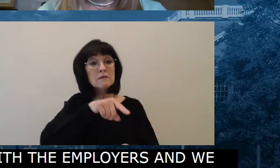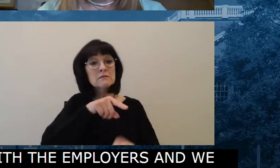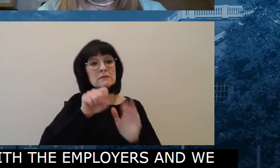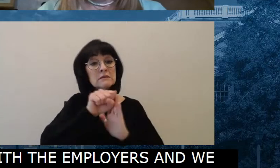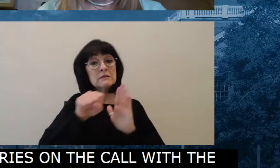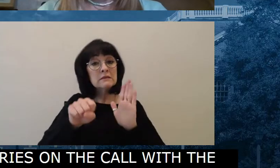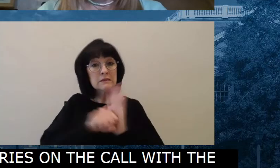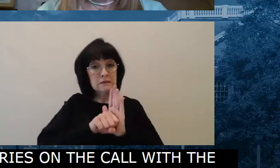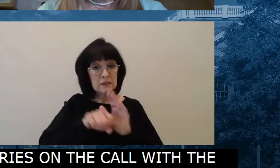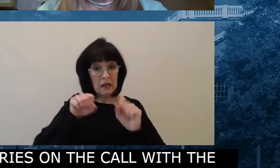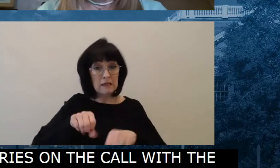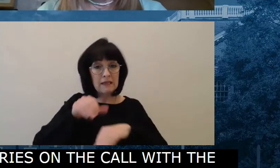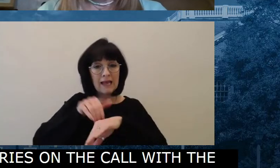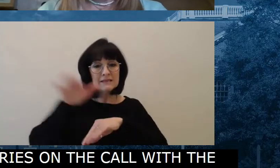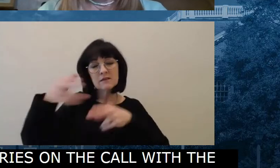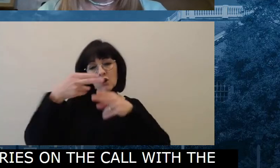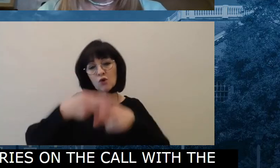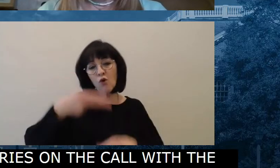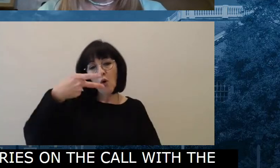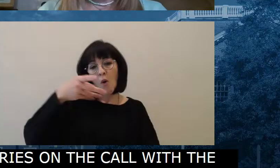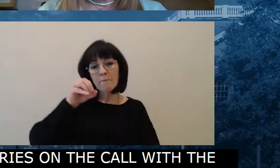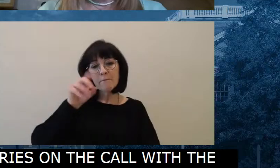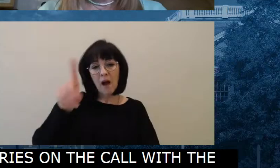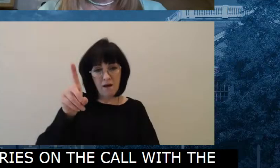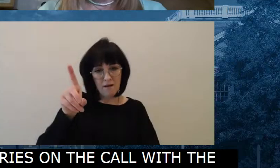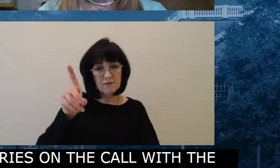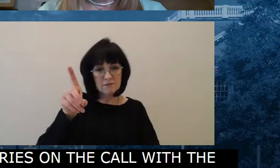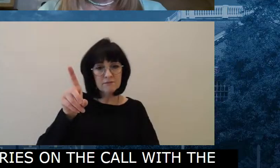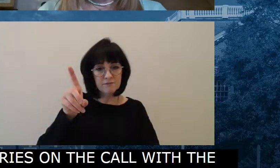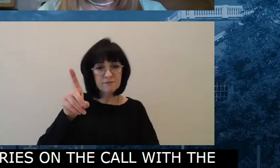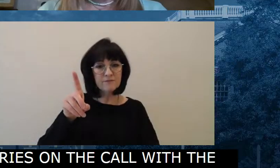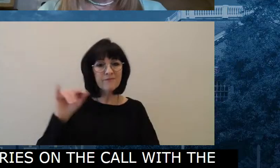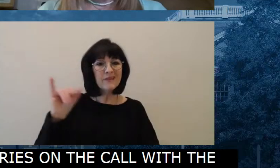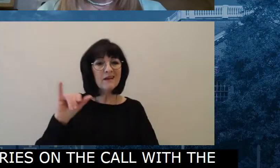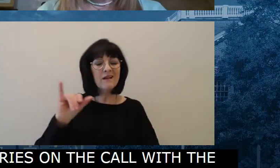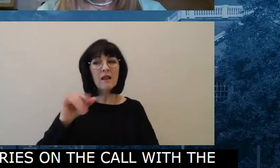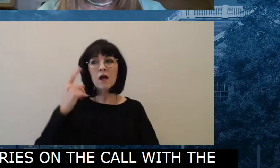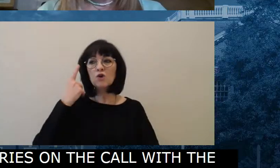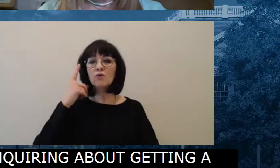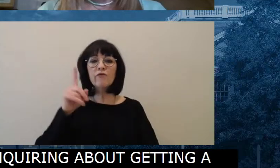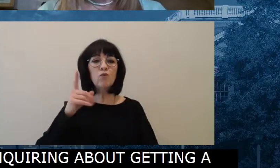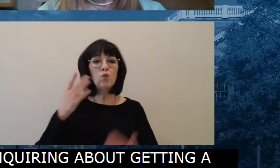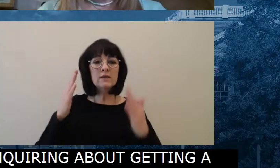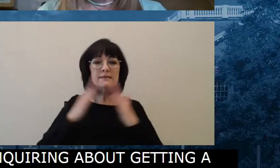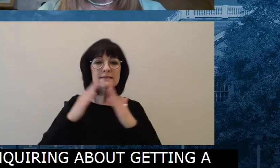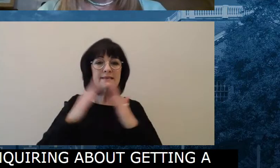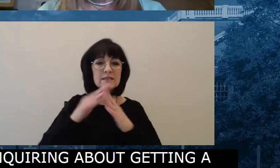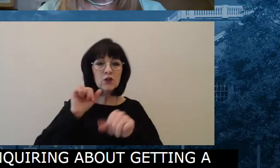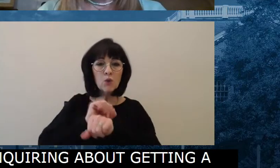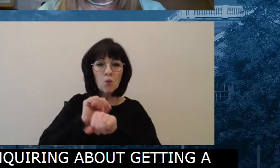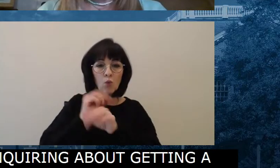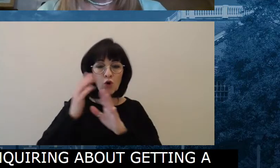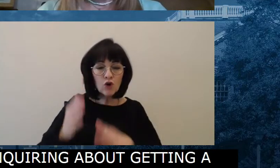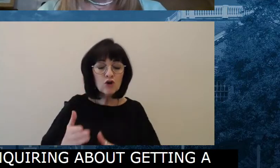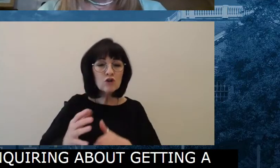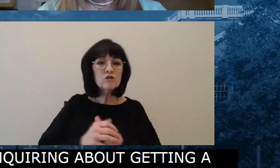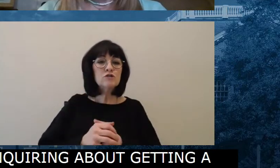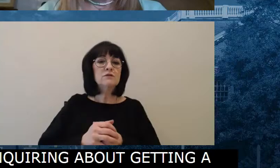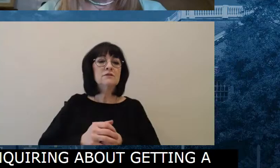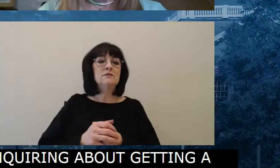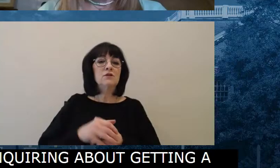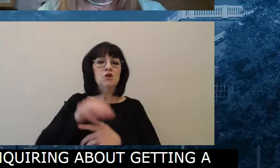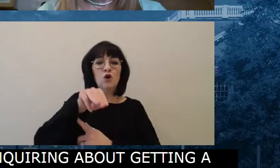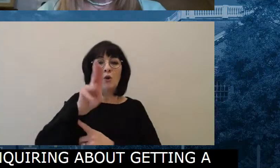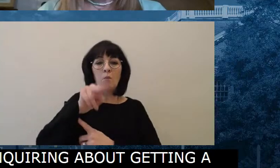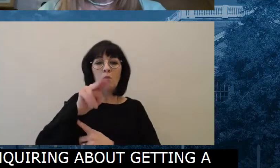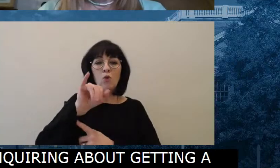for municipal public works workers, in the 3 counties, and we have those kinds of requests. And